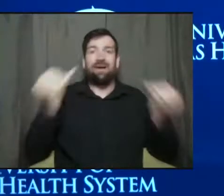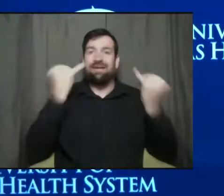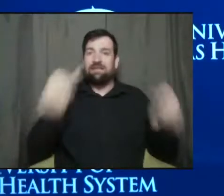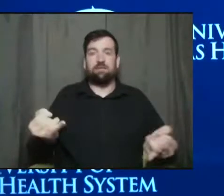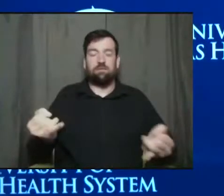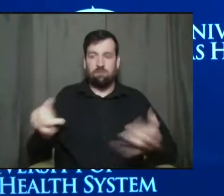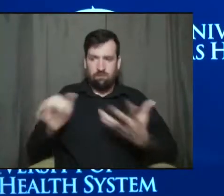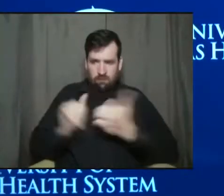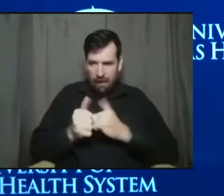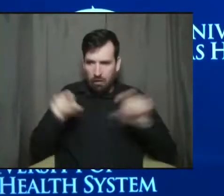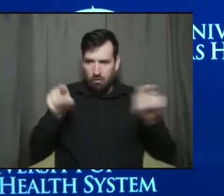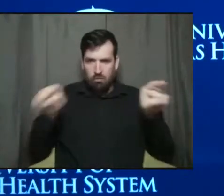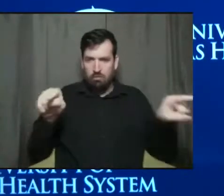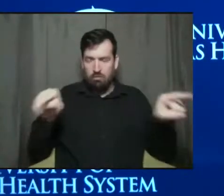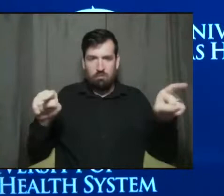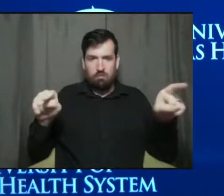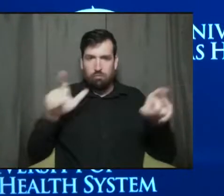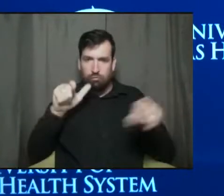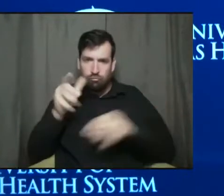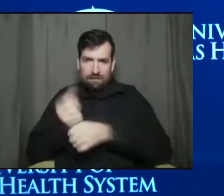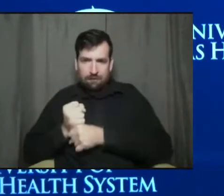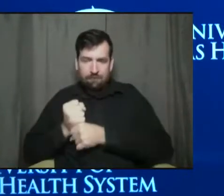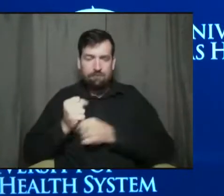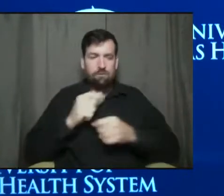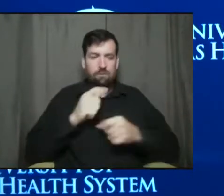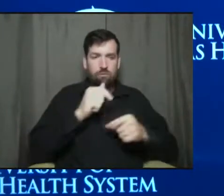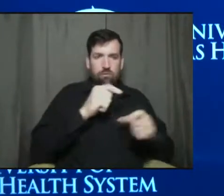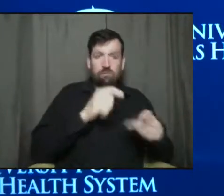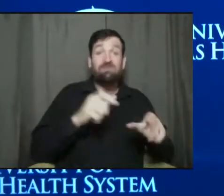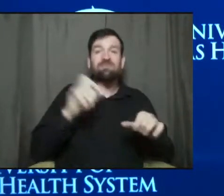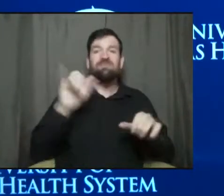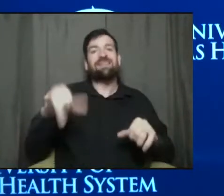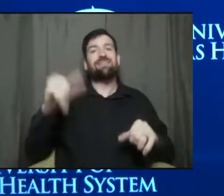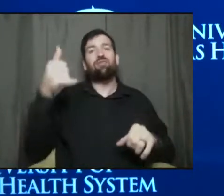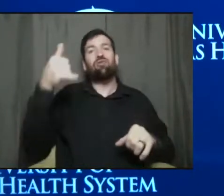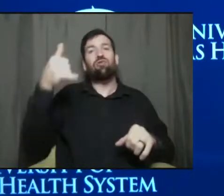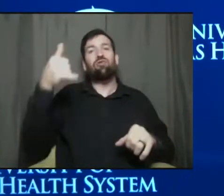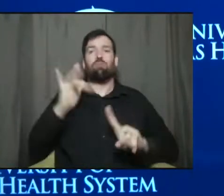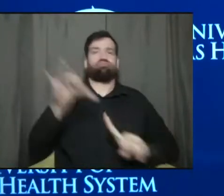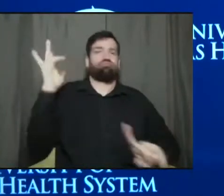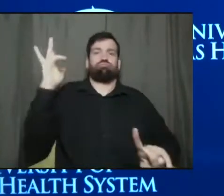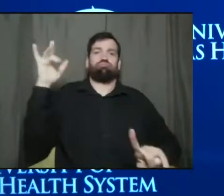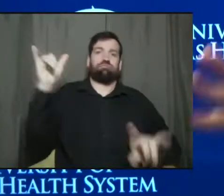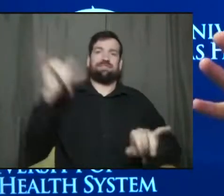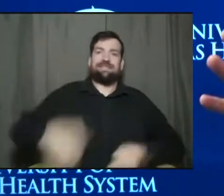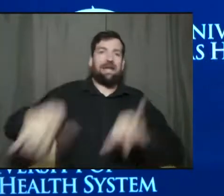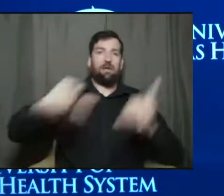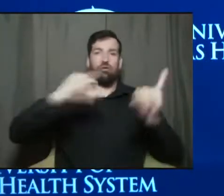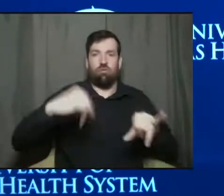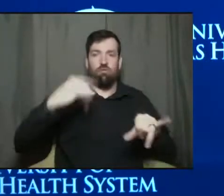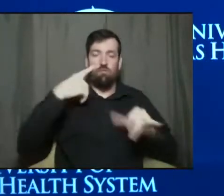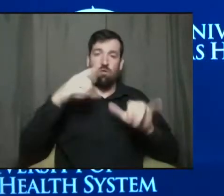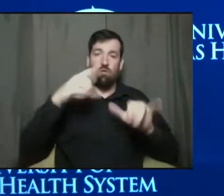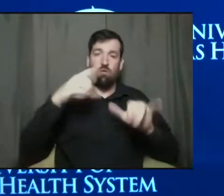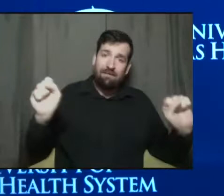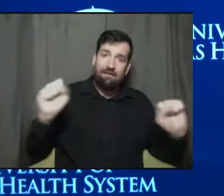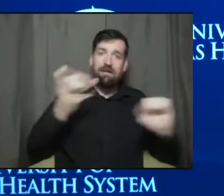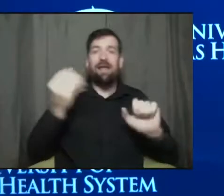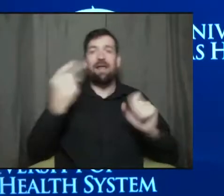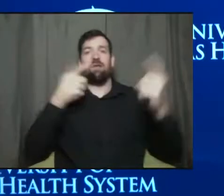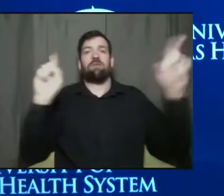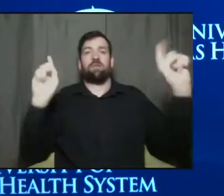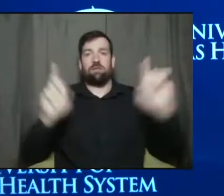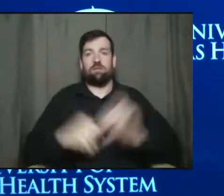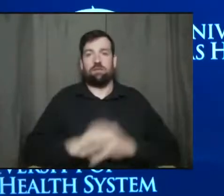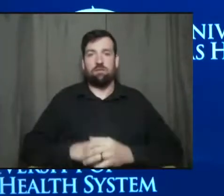do who got the drug? This is the gold standard for clinical trials. This is how you determine safety and efficacy. Phase 3